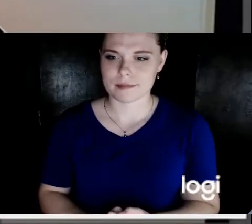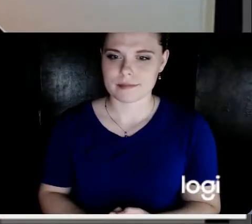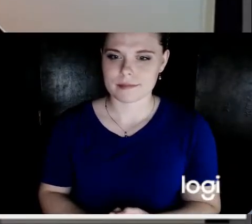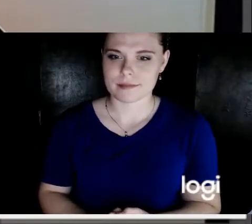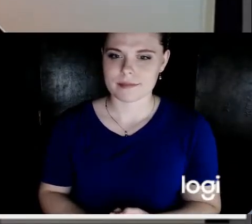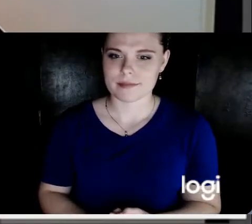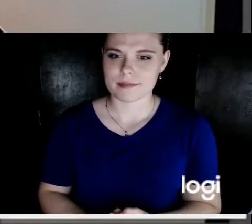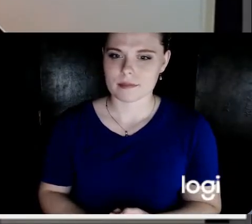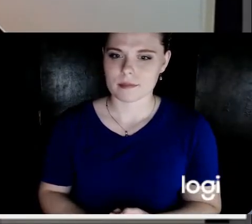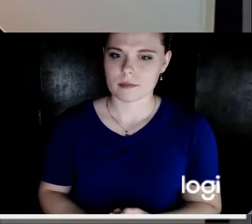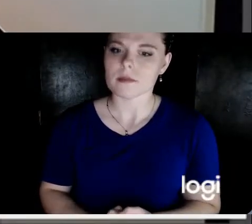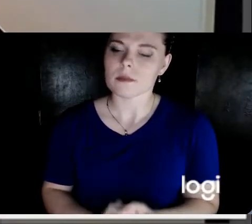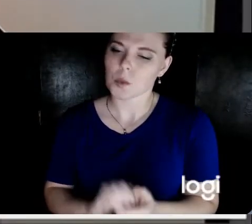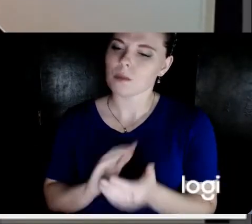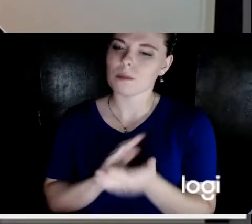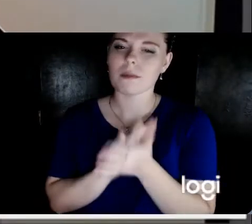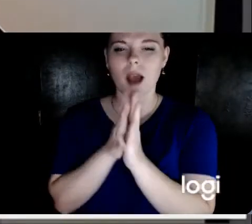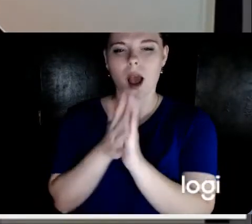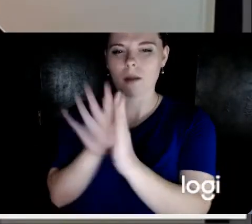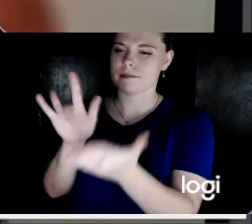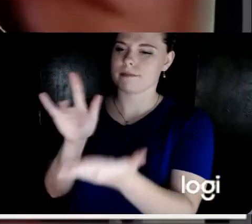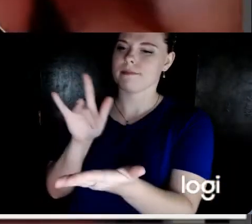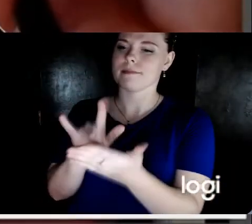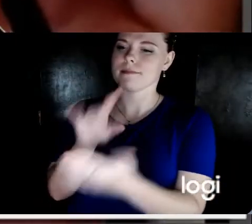to look like the middle of the flower.